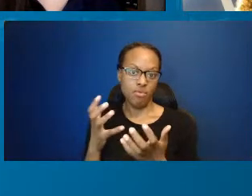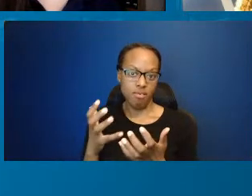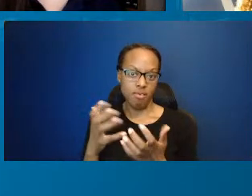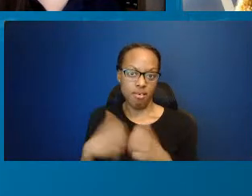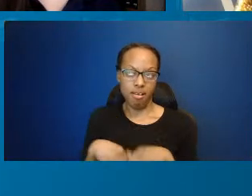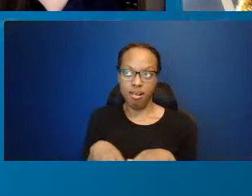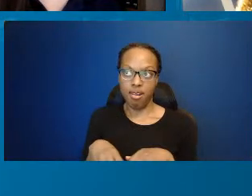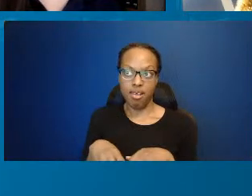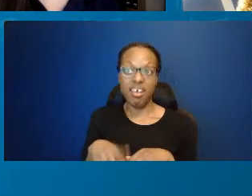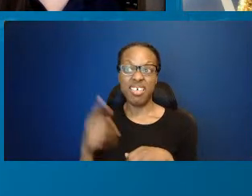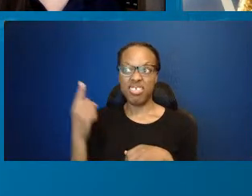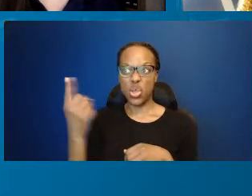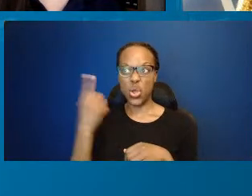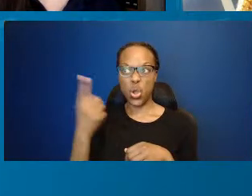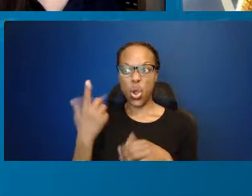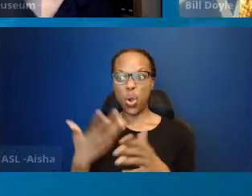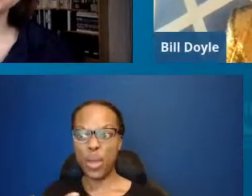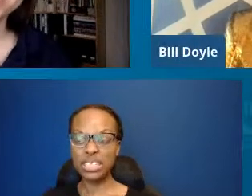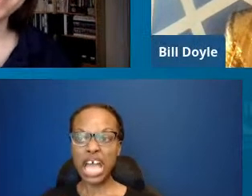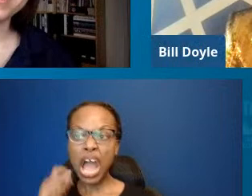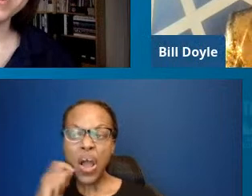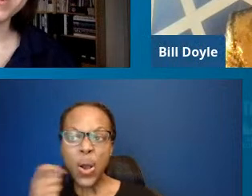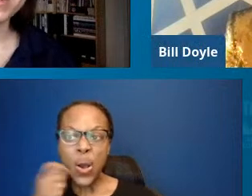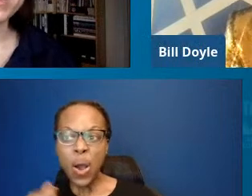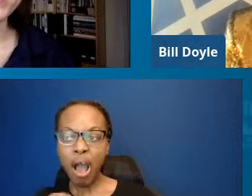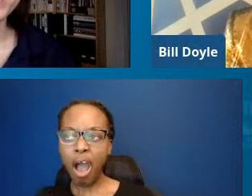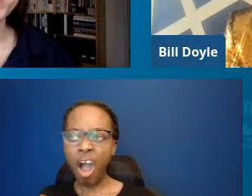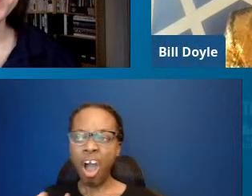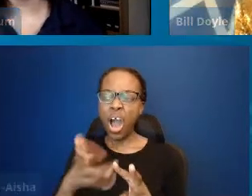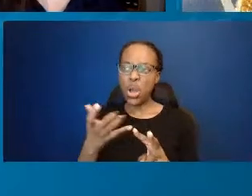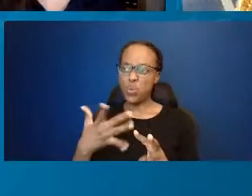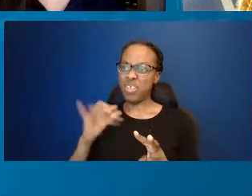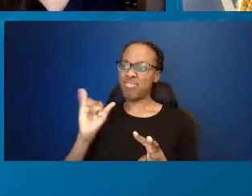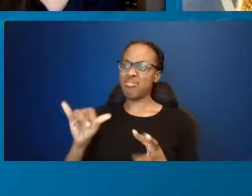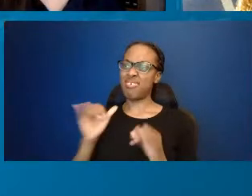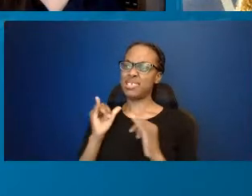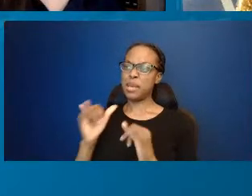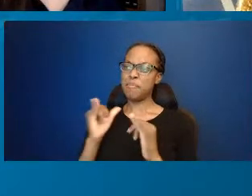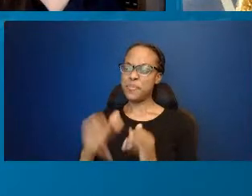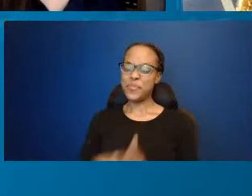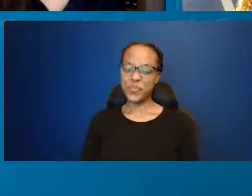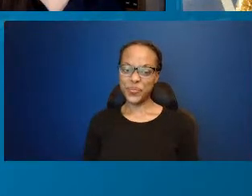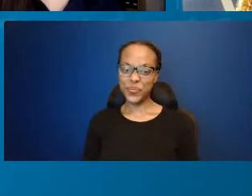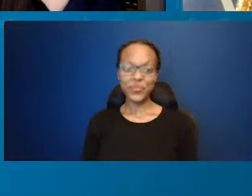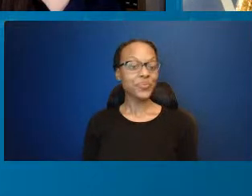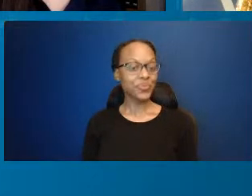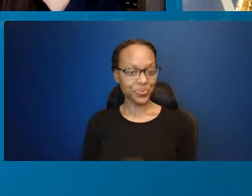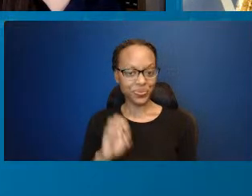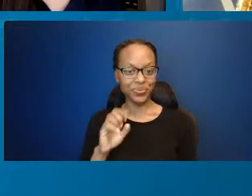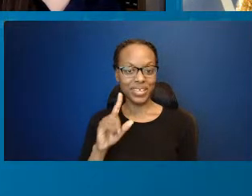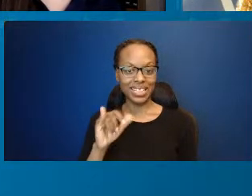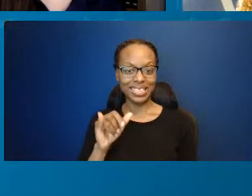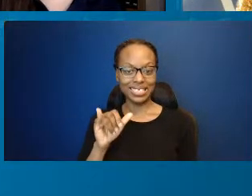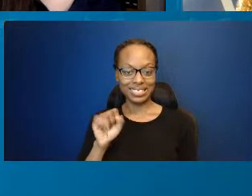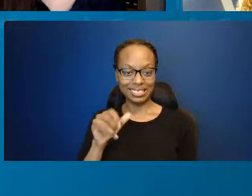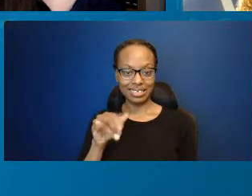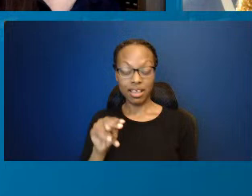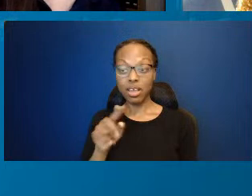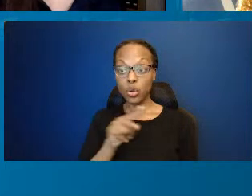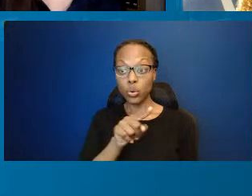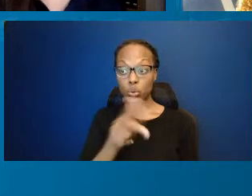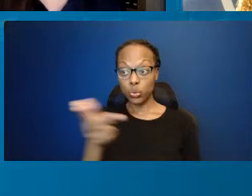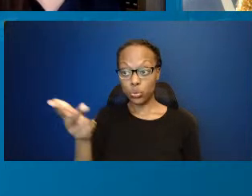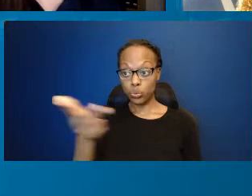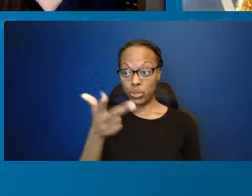be the person that made people feel like that. And that's it. That's wonderful. Awesome. Now, do each of you have a